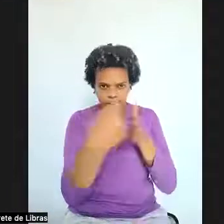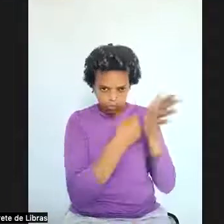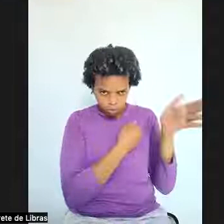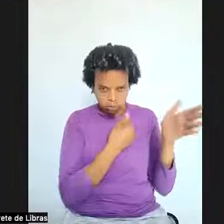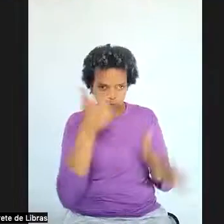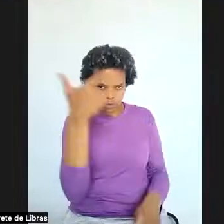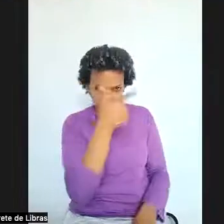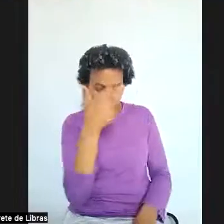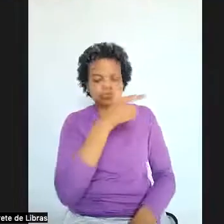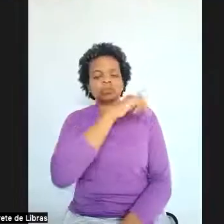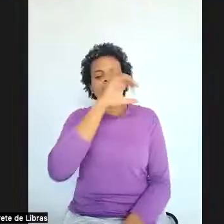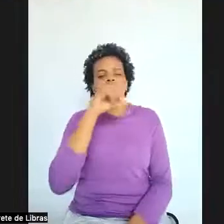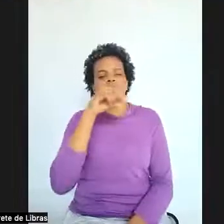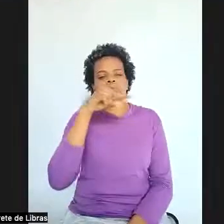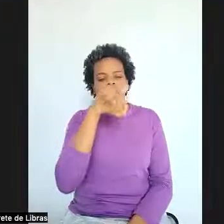So the second question